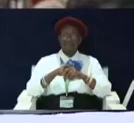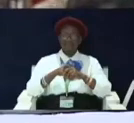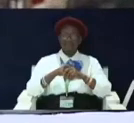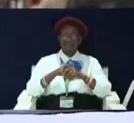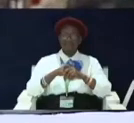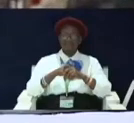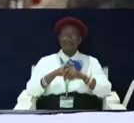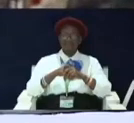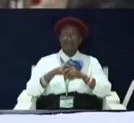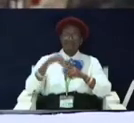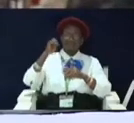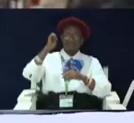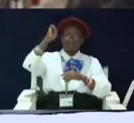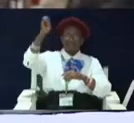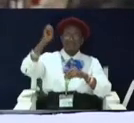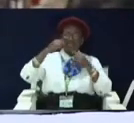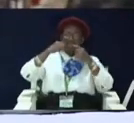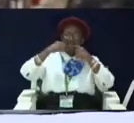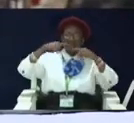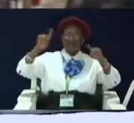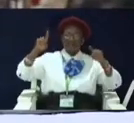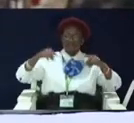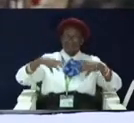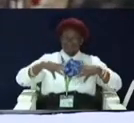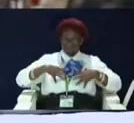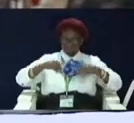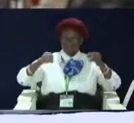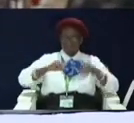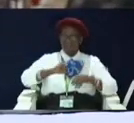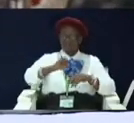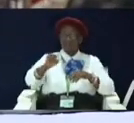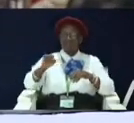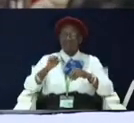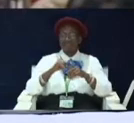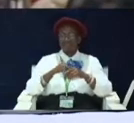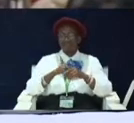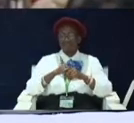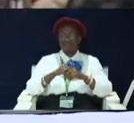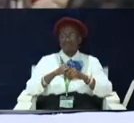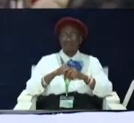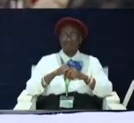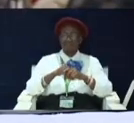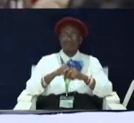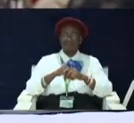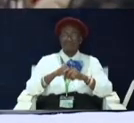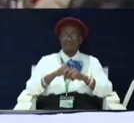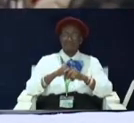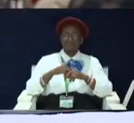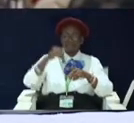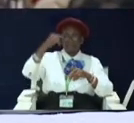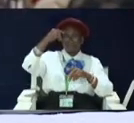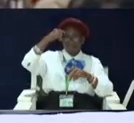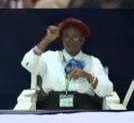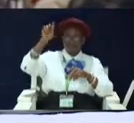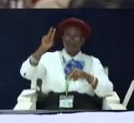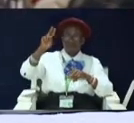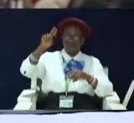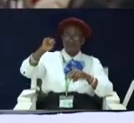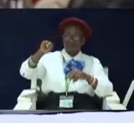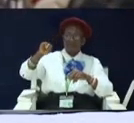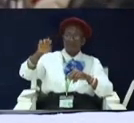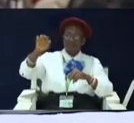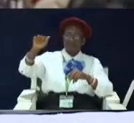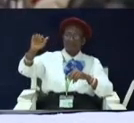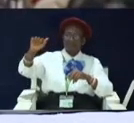He decreed healing. O pase iwosan. For Naaman. Fun